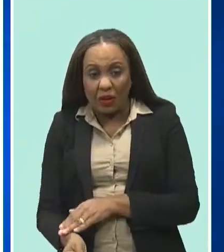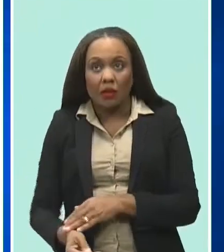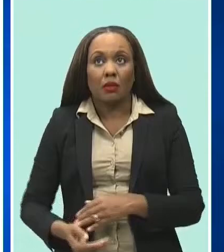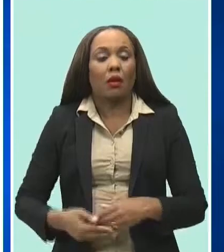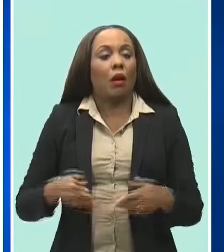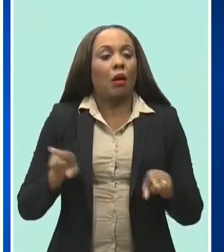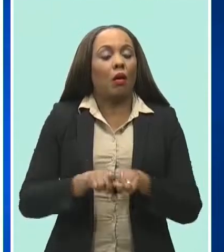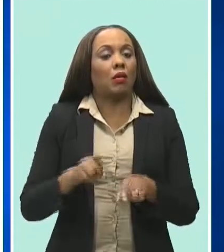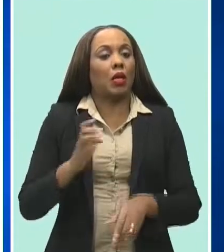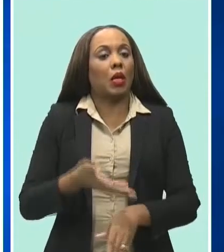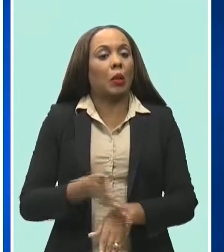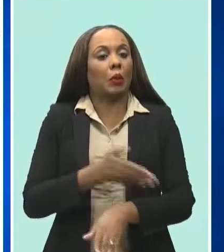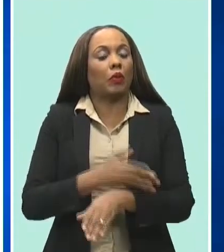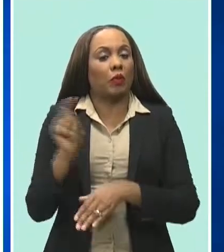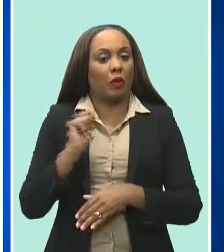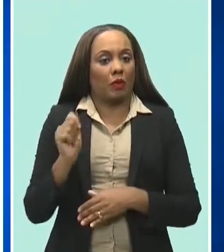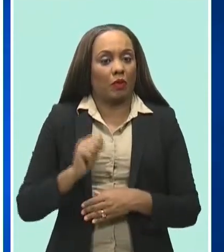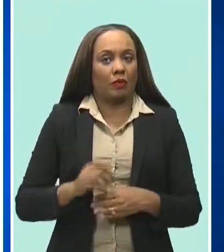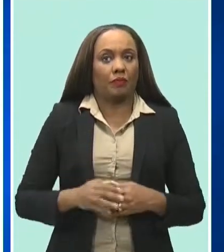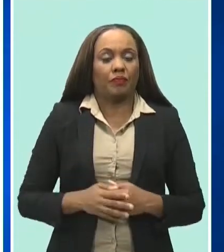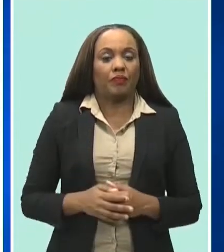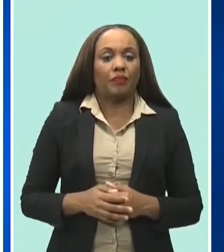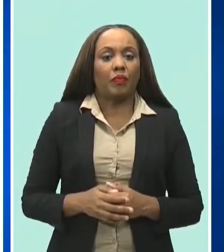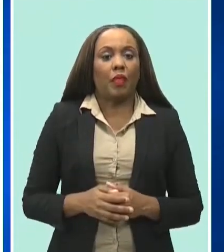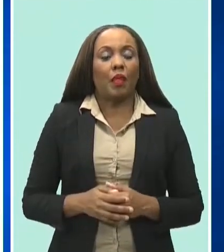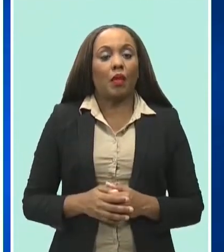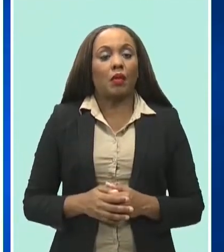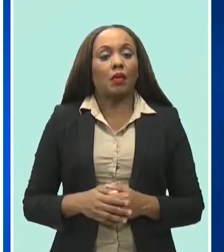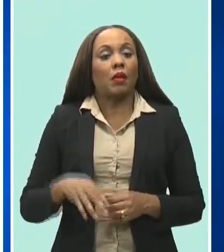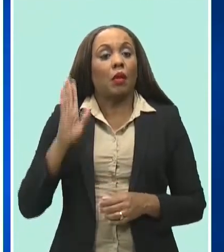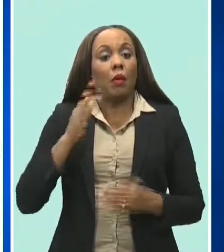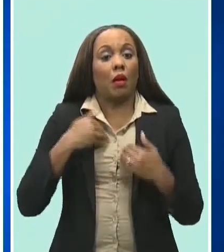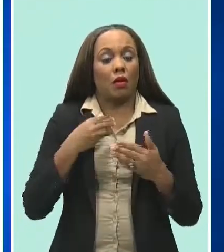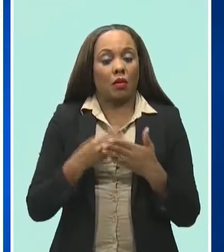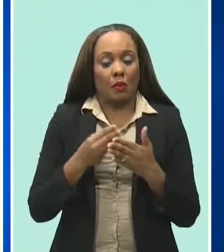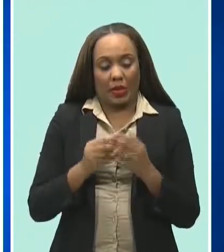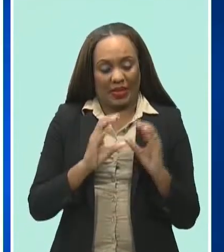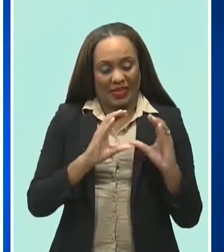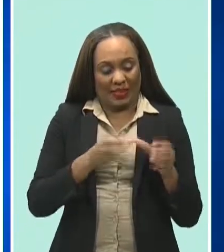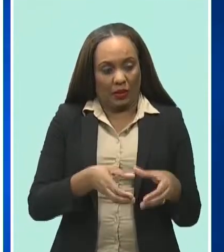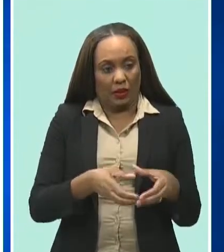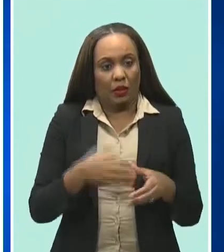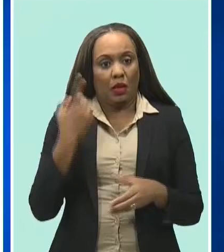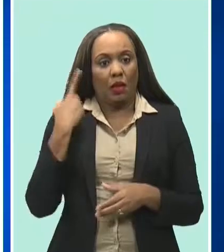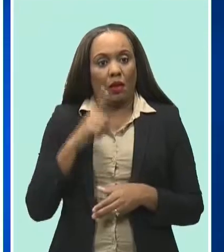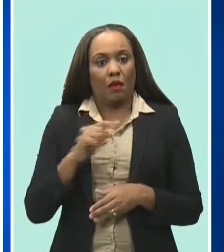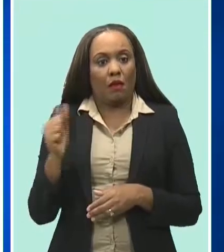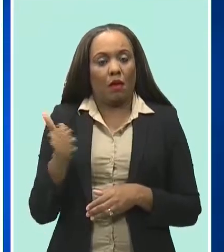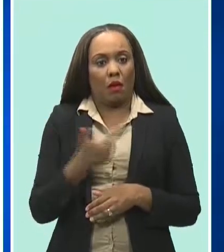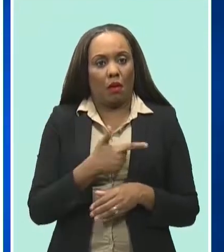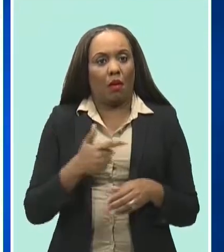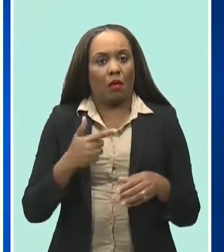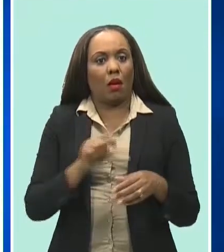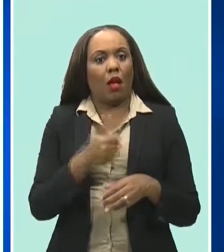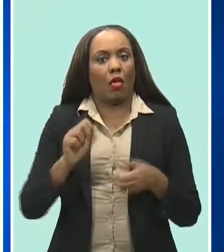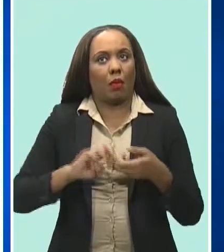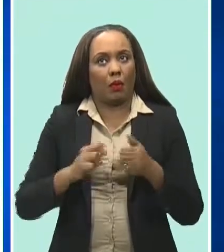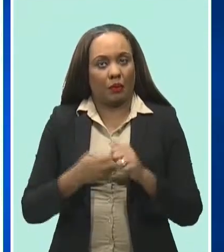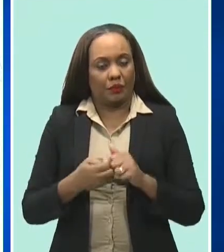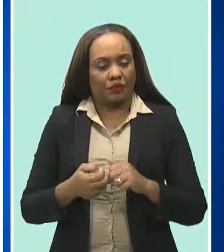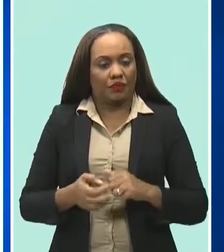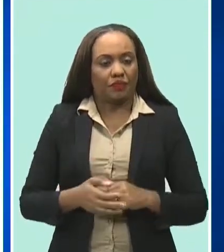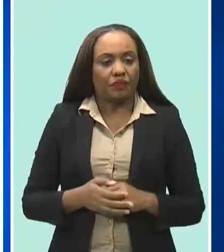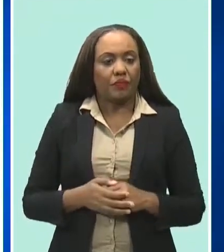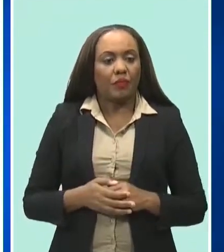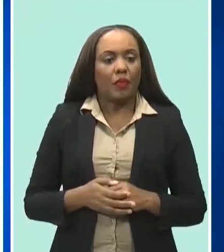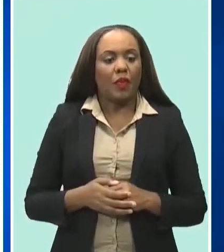The minister adds that a portion of the upcoming fiscal budget will be allocated to address all outstanding issues. In no way would the